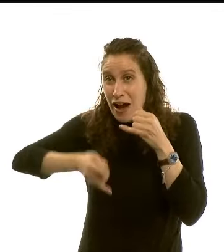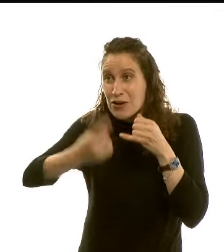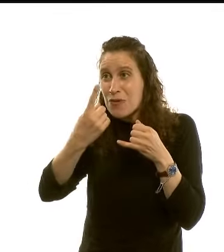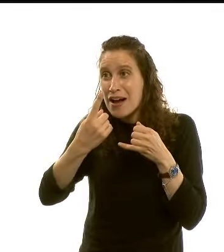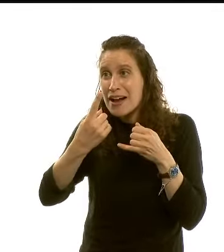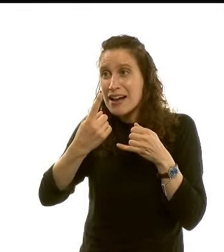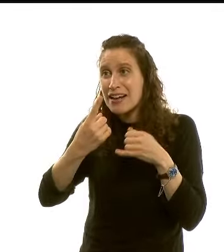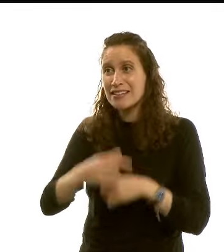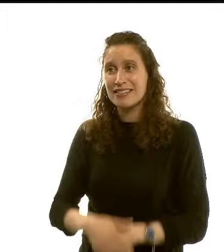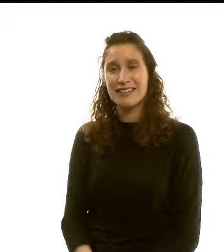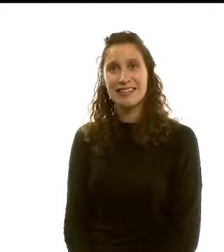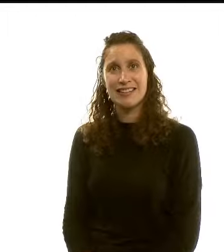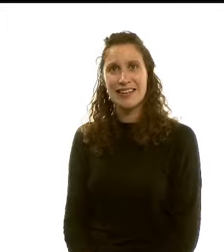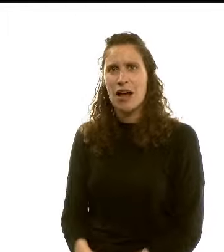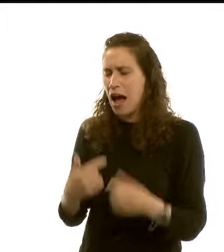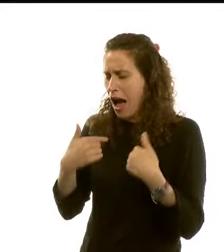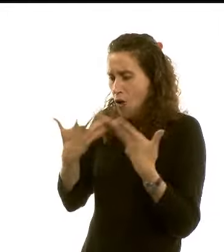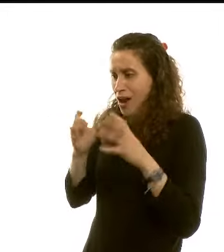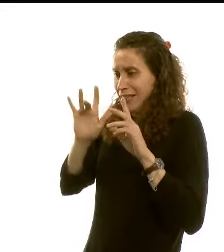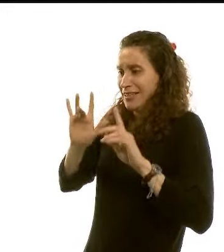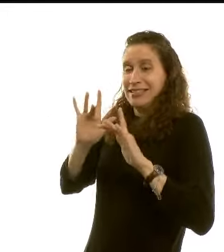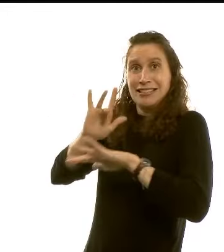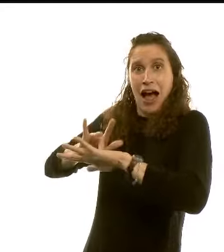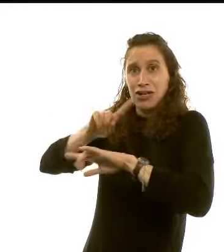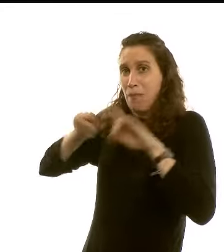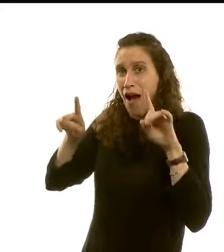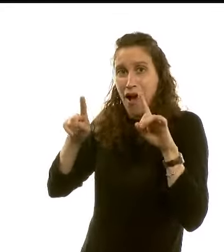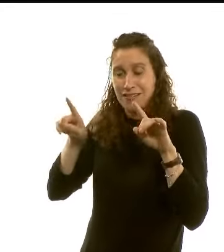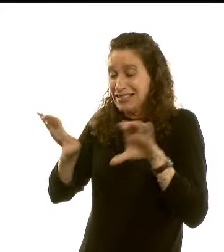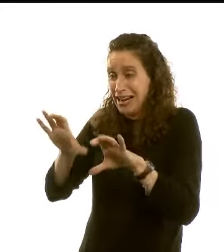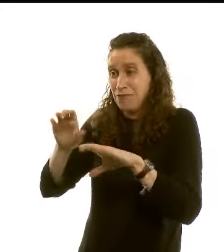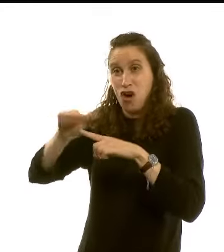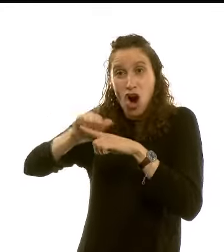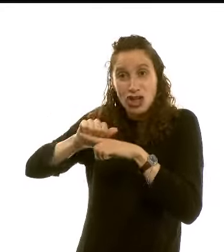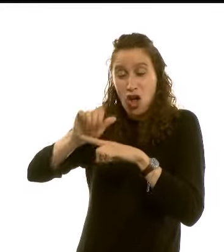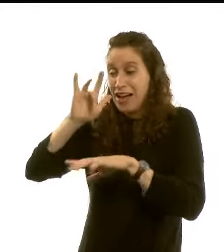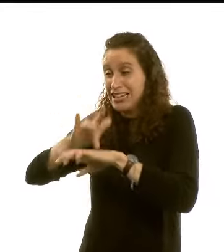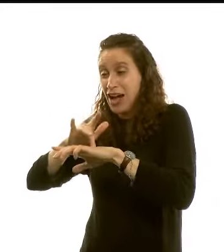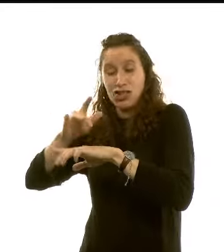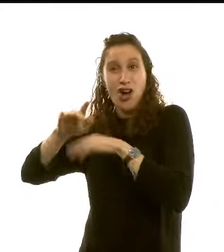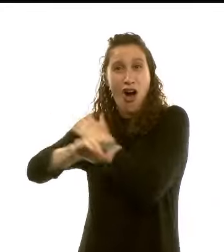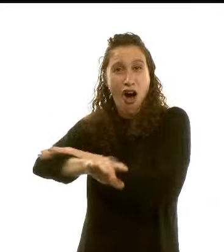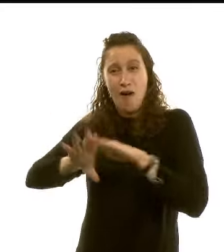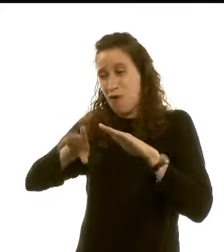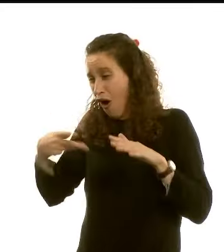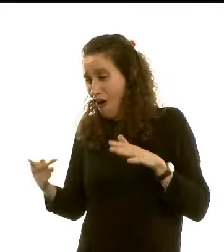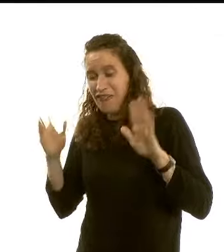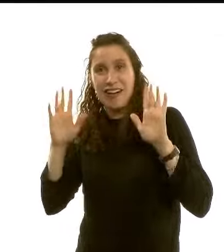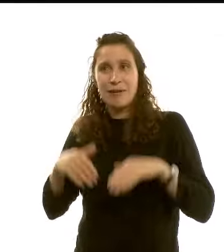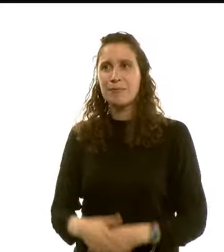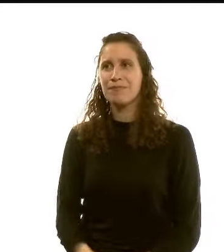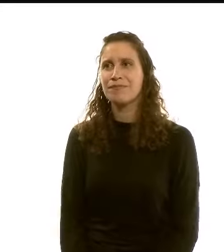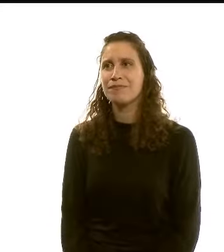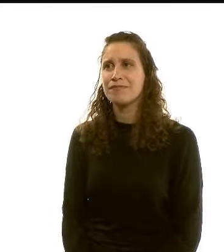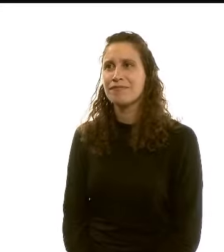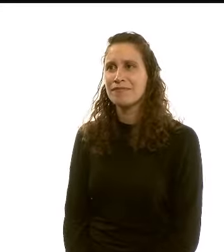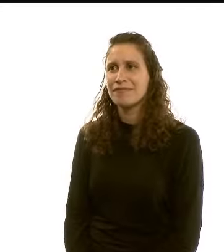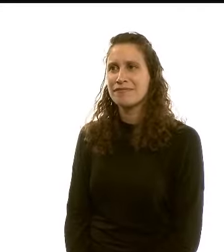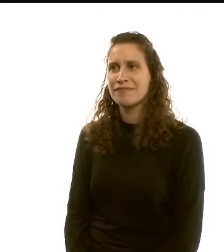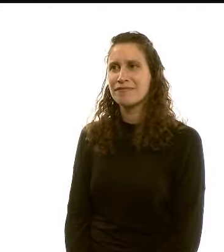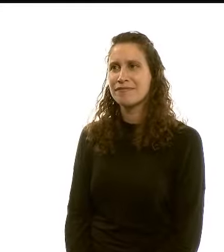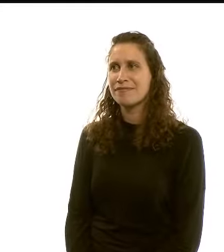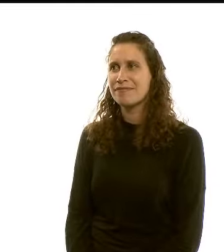it, but we did in rehearsals and his arm fell off, so I was told no. So let's move on. Let's go to the next one. Let's see the results of all the effort. Well,